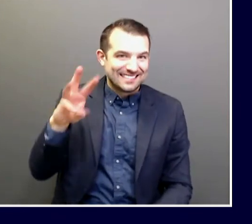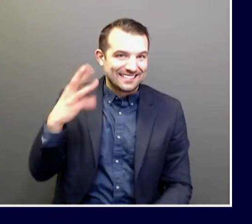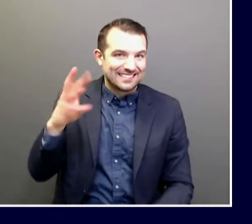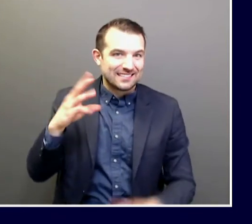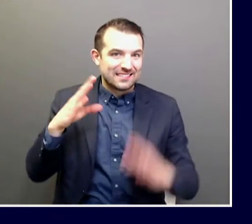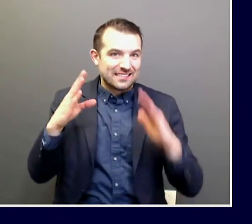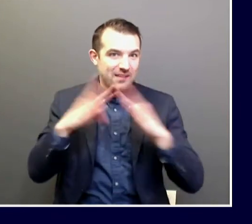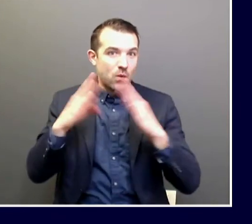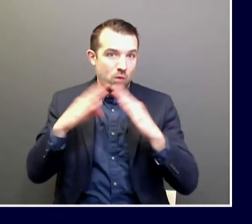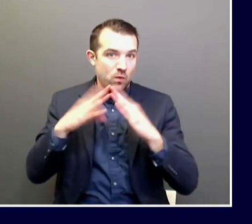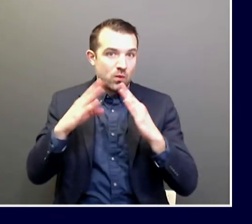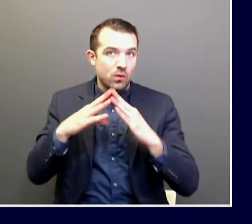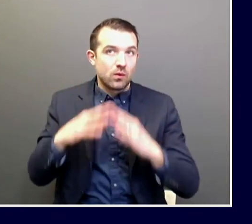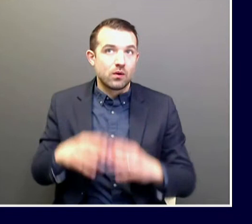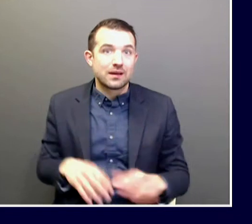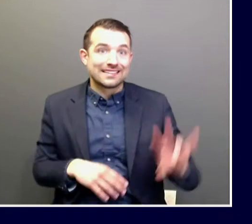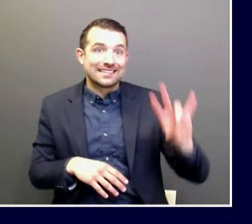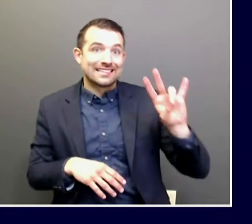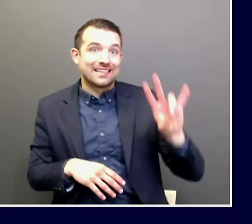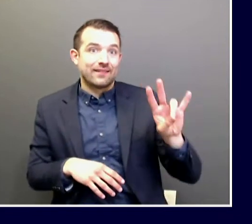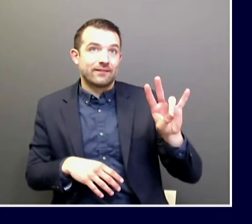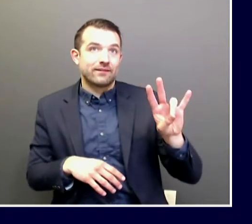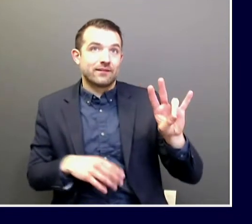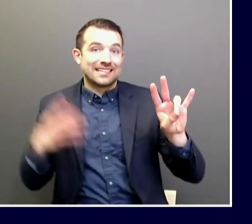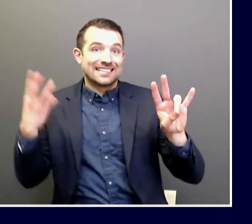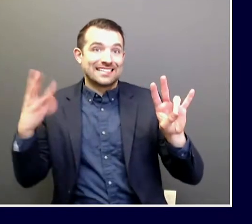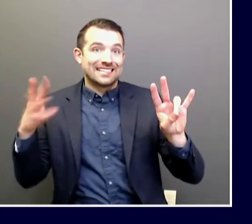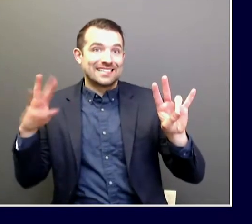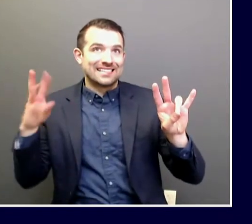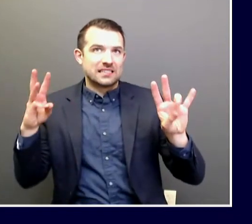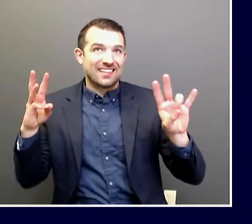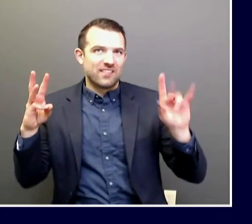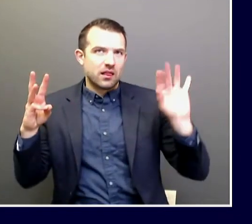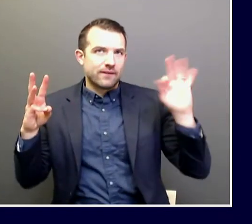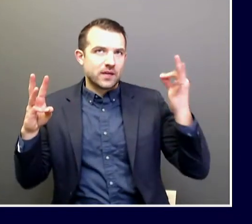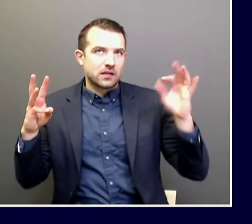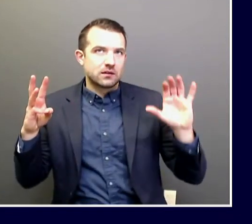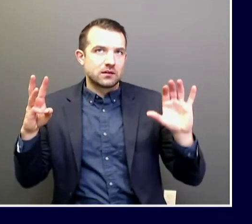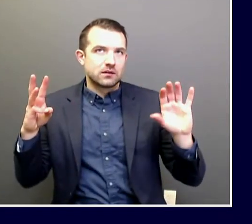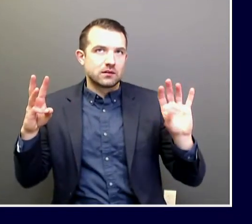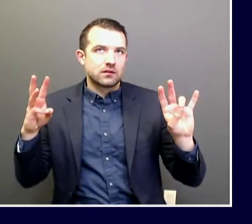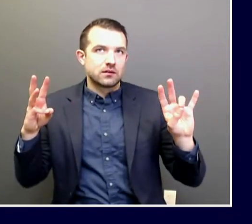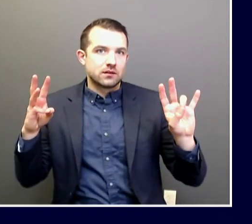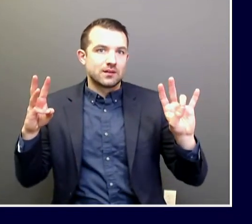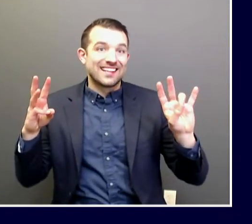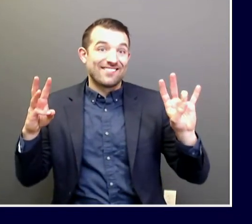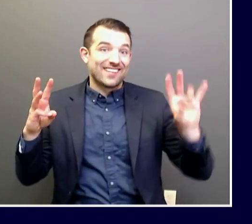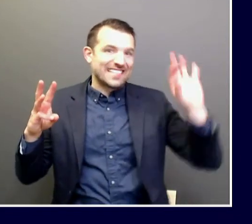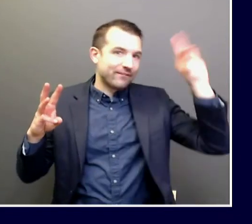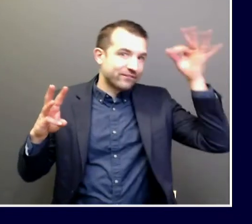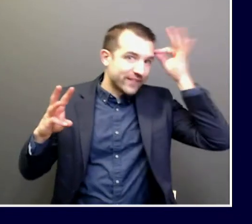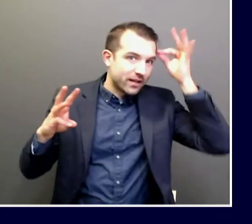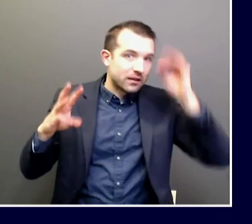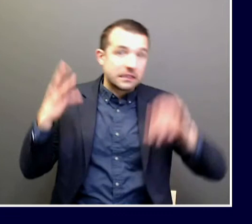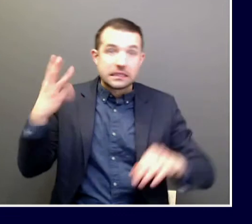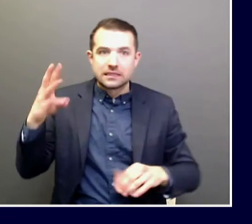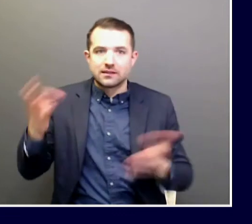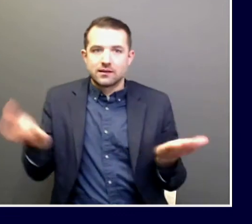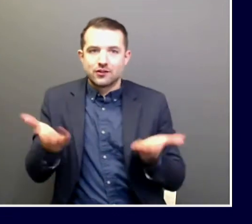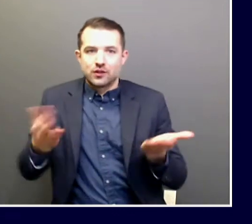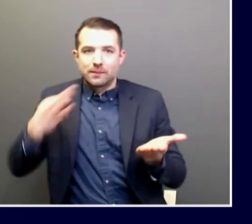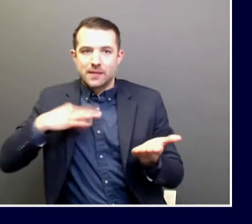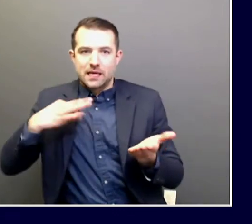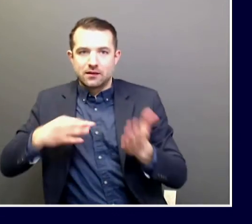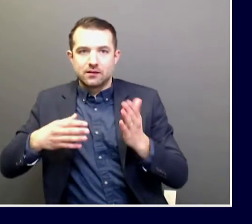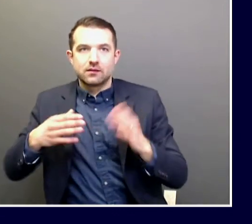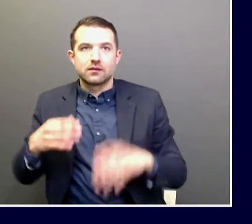Right now, we've enlisted the partnership of 8 municipalities and their water districts. In Blue Hill,